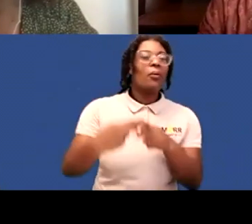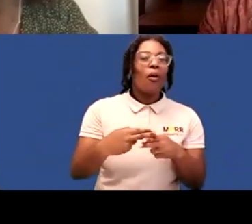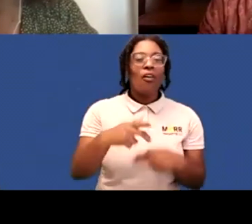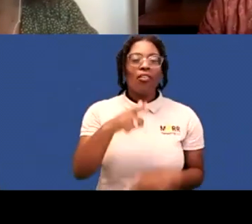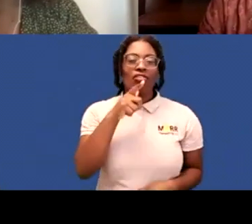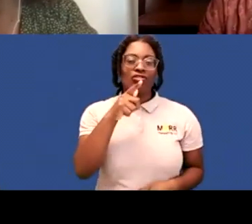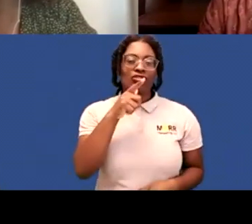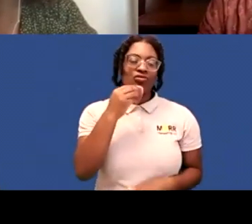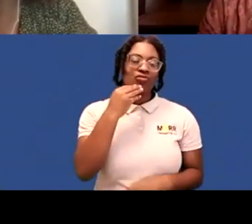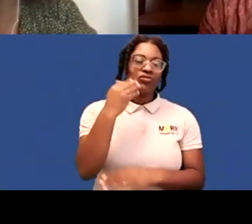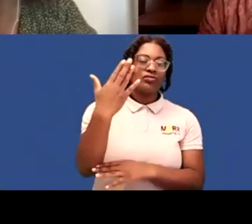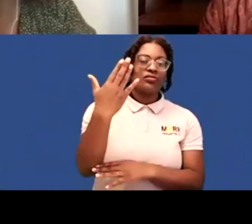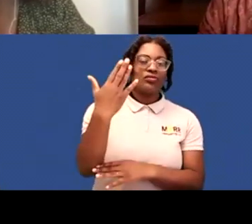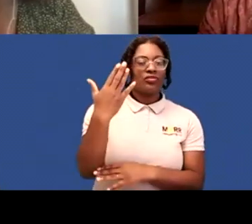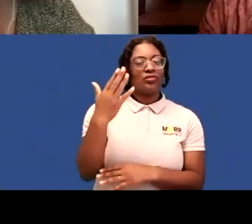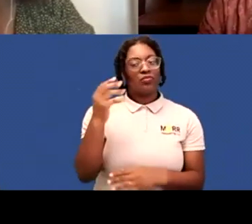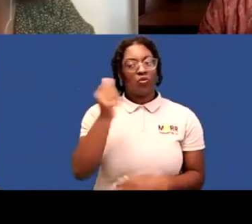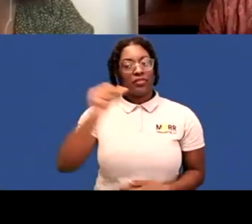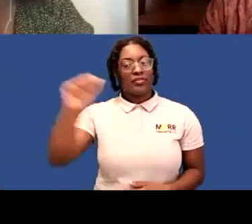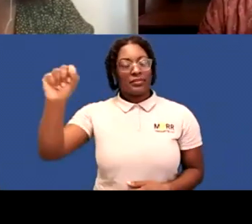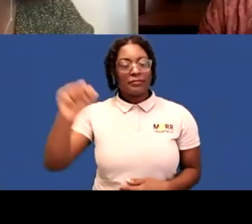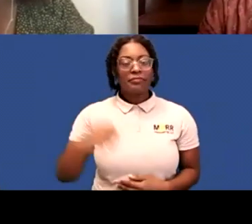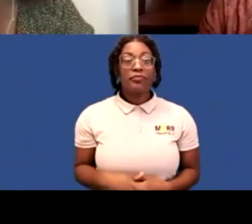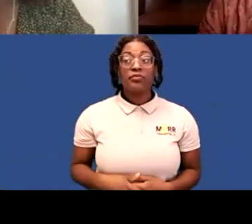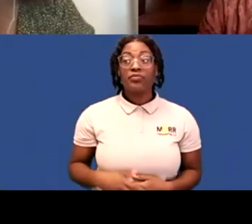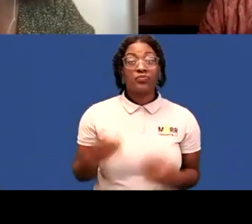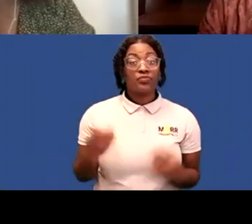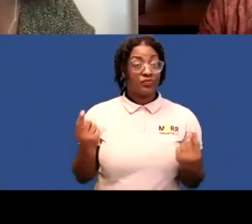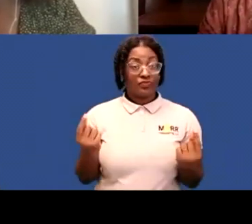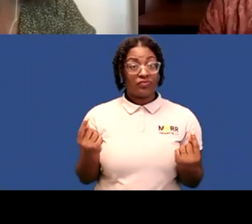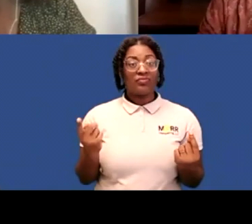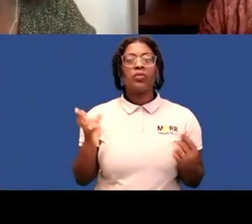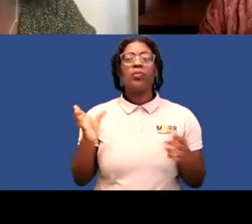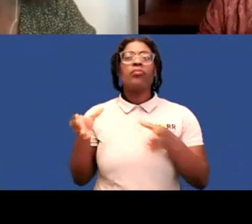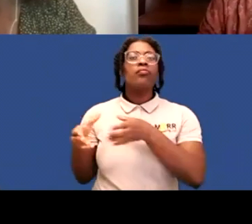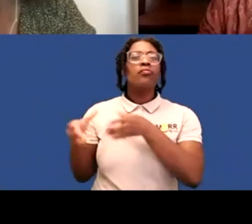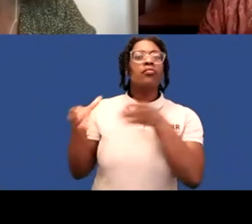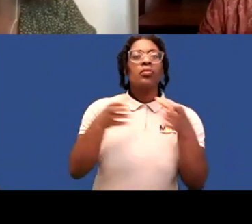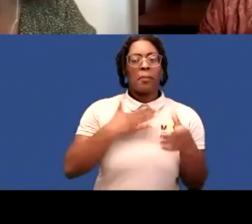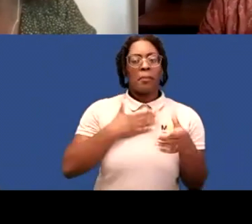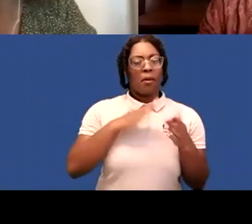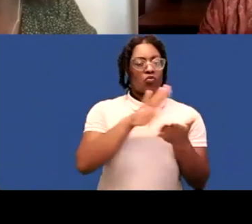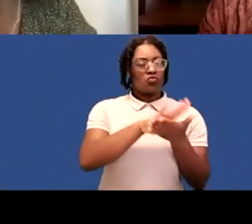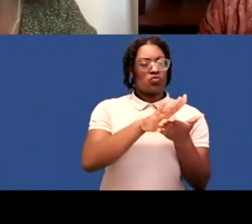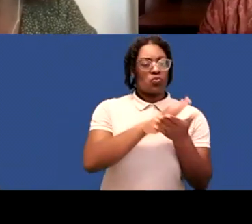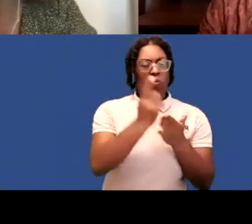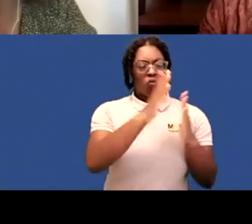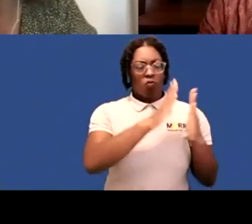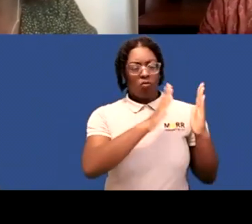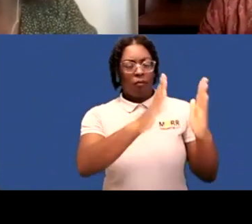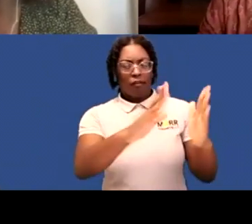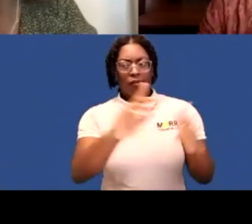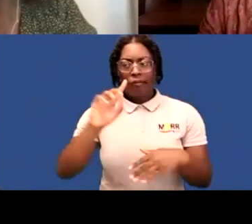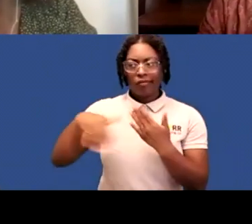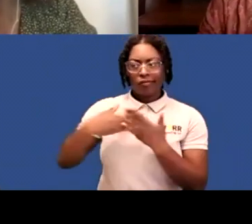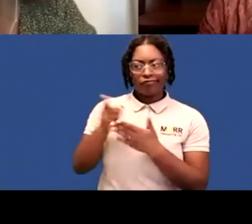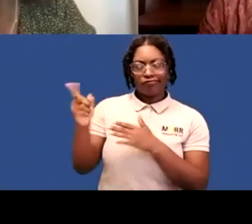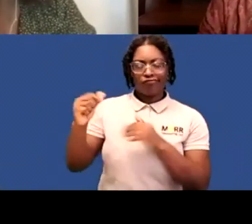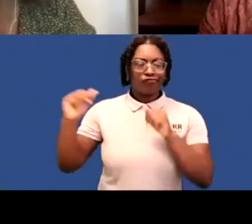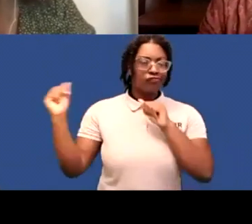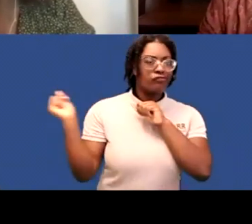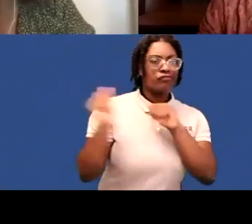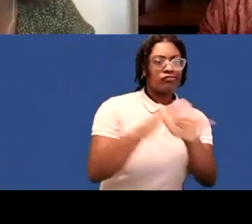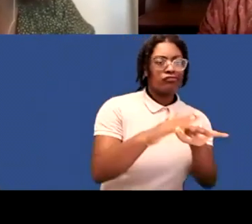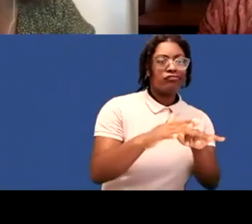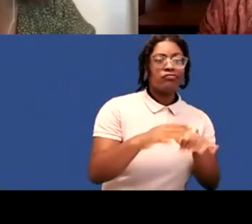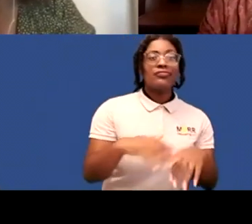kind of little busy corridor over by my school. And they dress in all Black and they hold up their Black Lives Matter signs, say